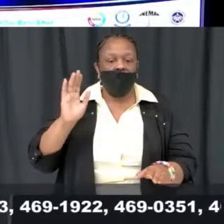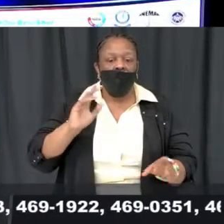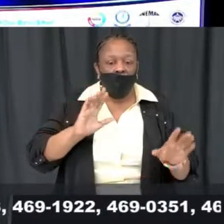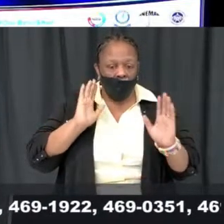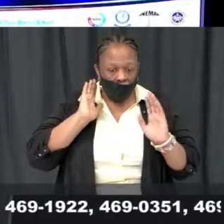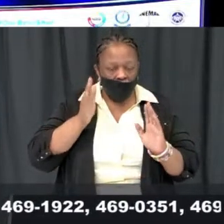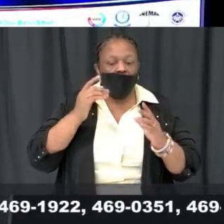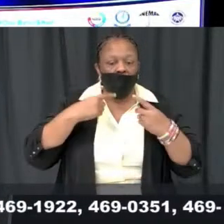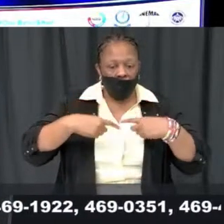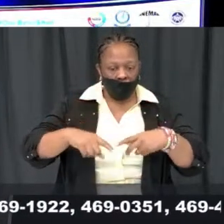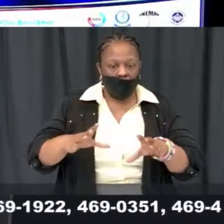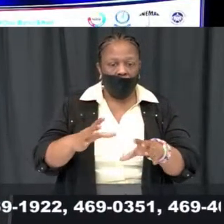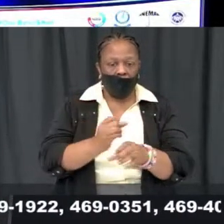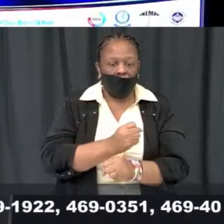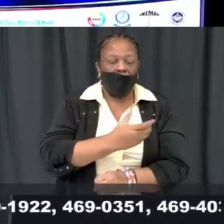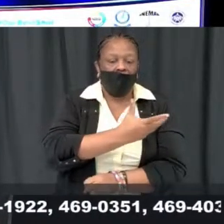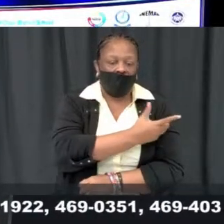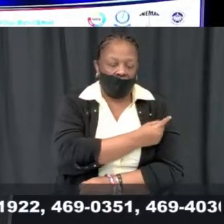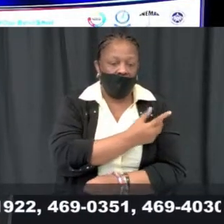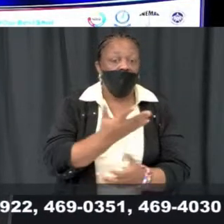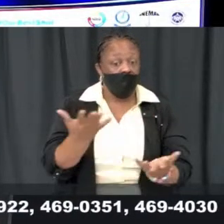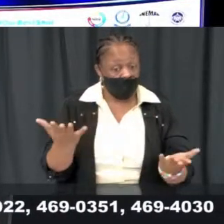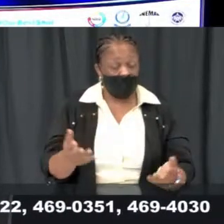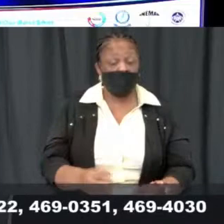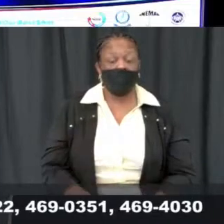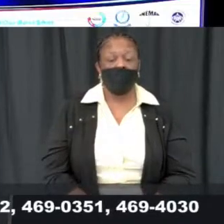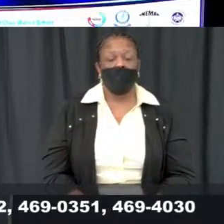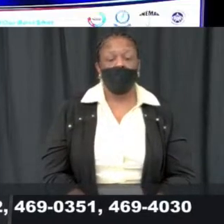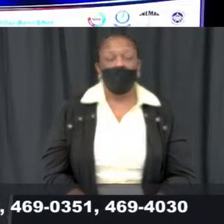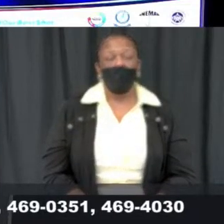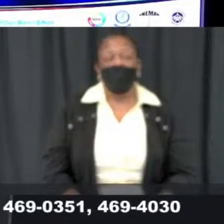Also, to date,